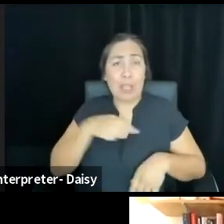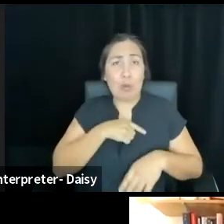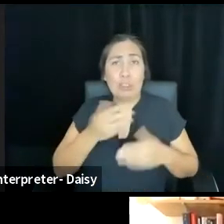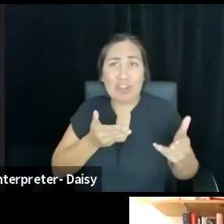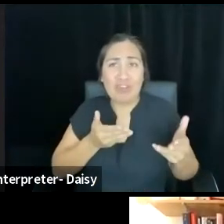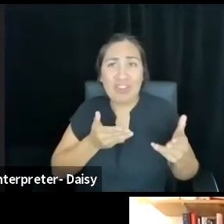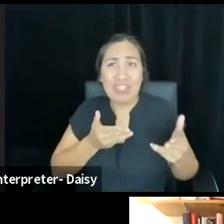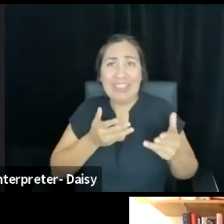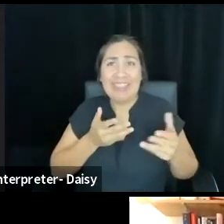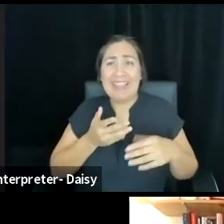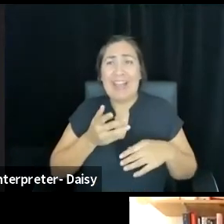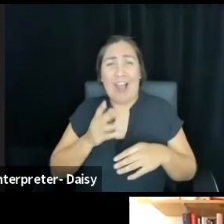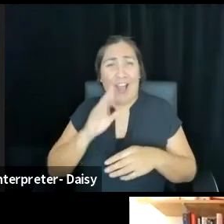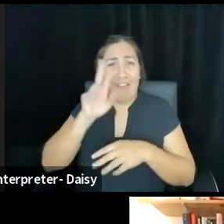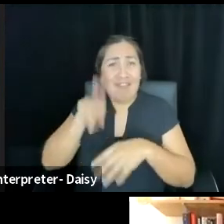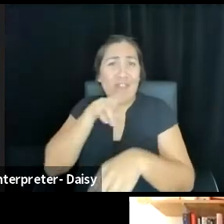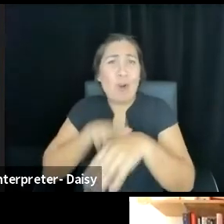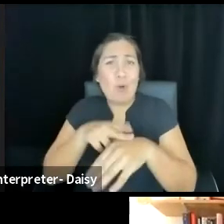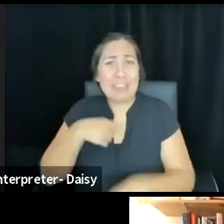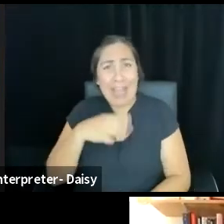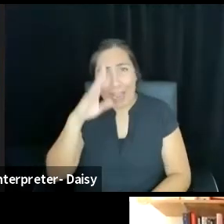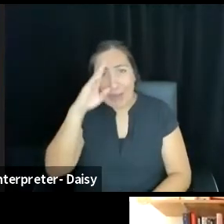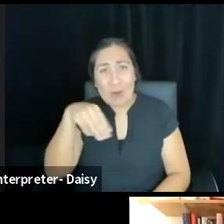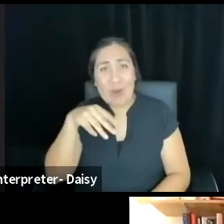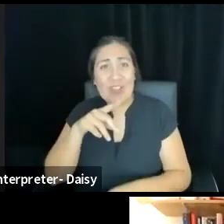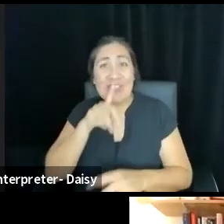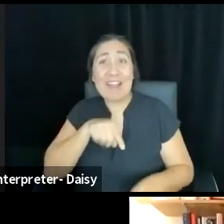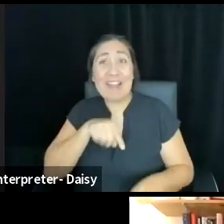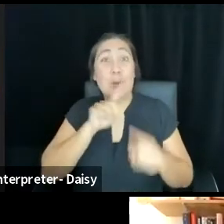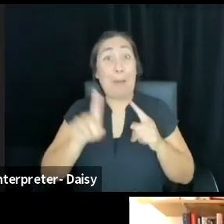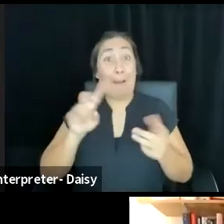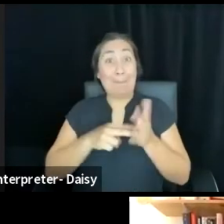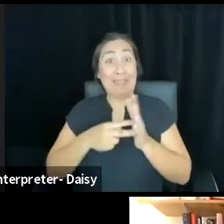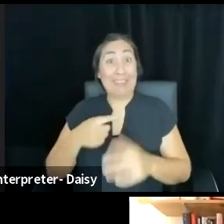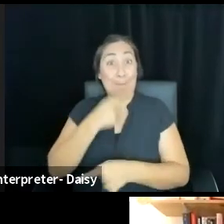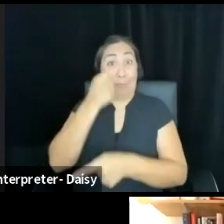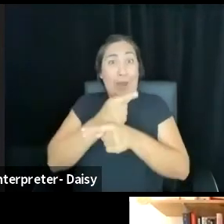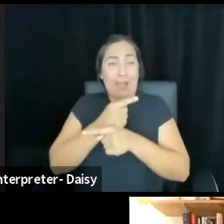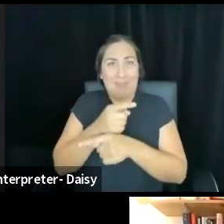but that doesn't make me right. That doesn't make me right at all. So